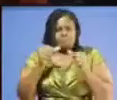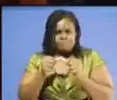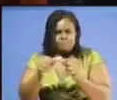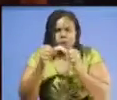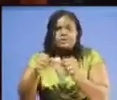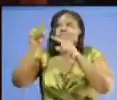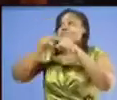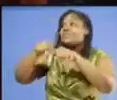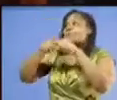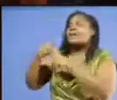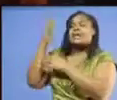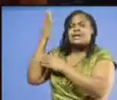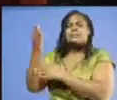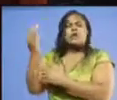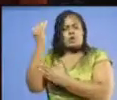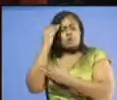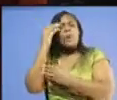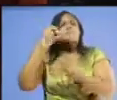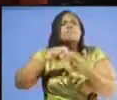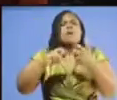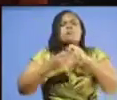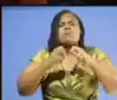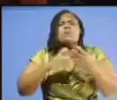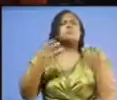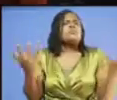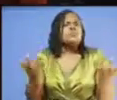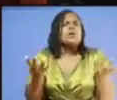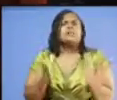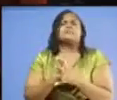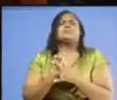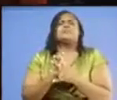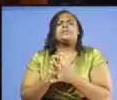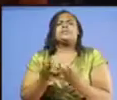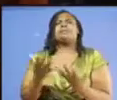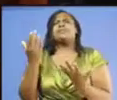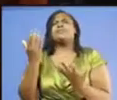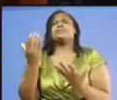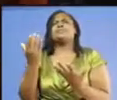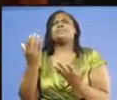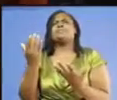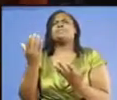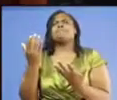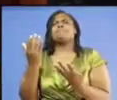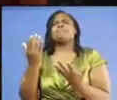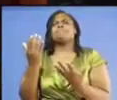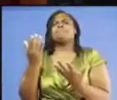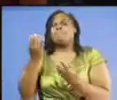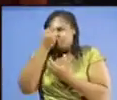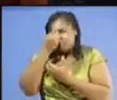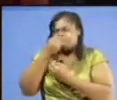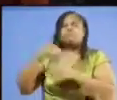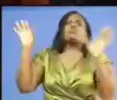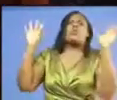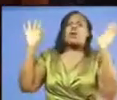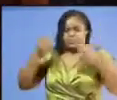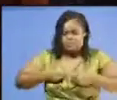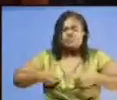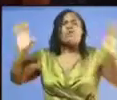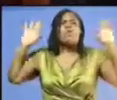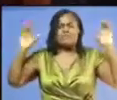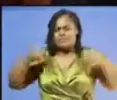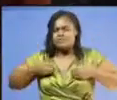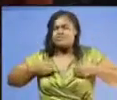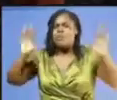I know what problems can do. Problems can make you throw away your commitment. Problems can make you throw